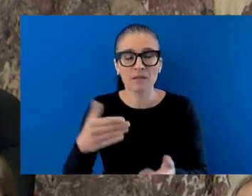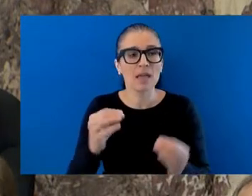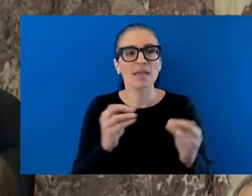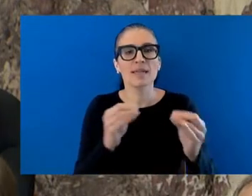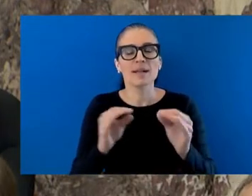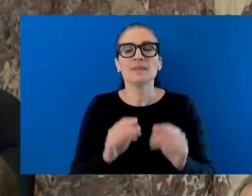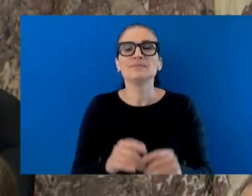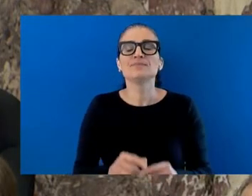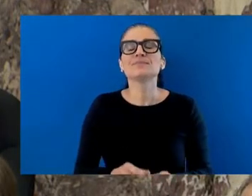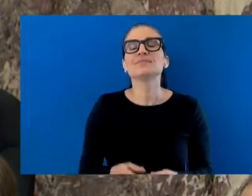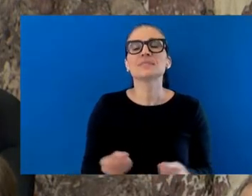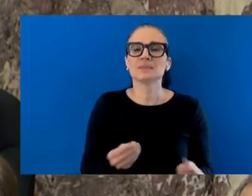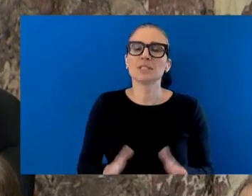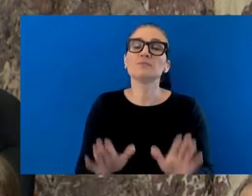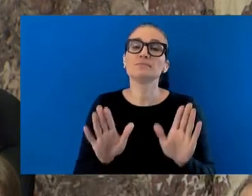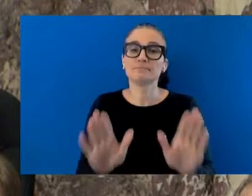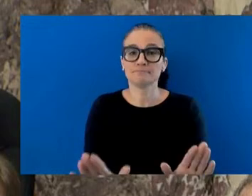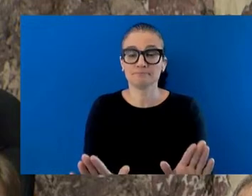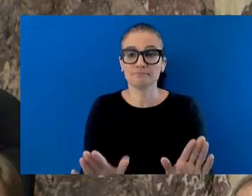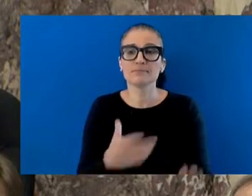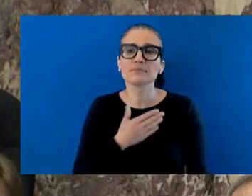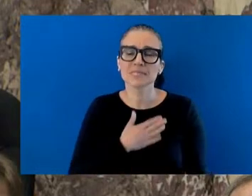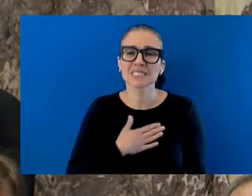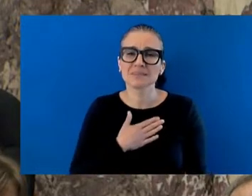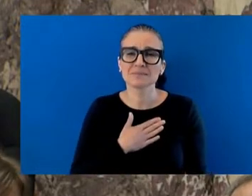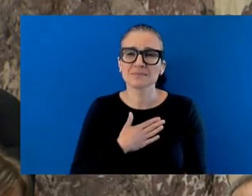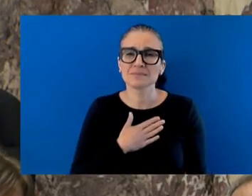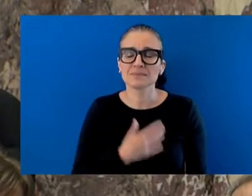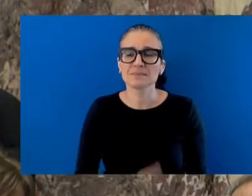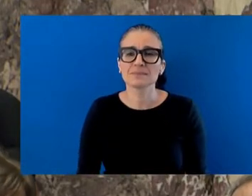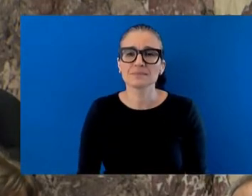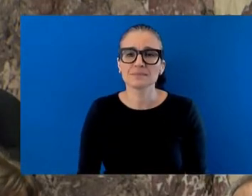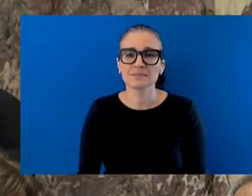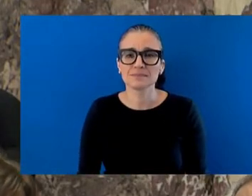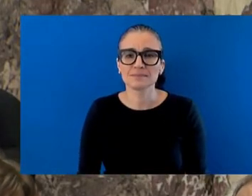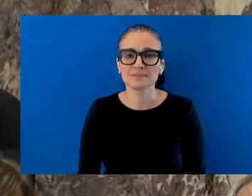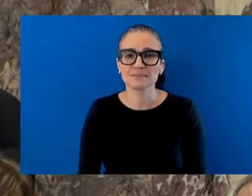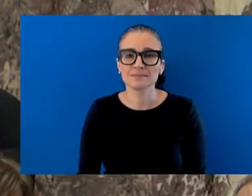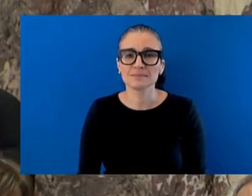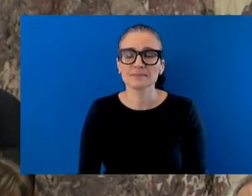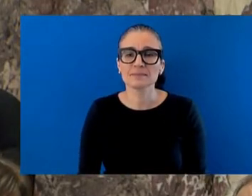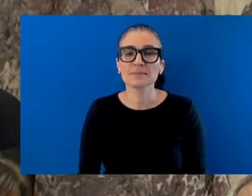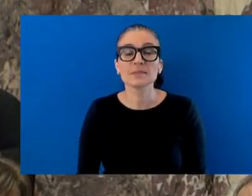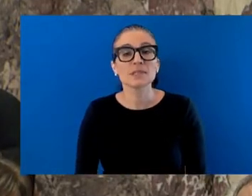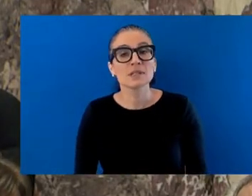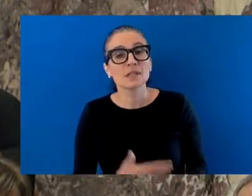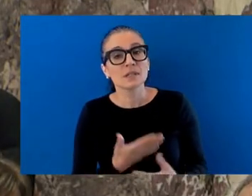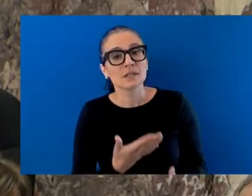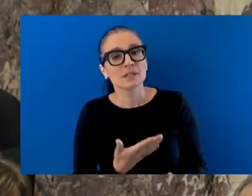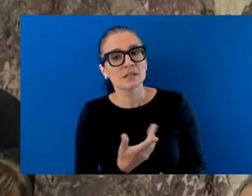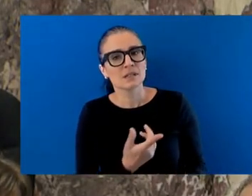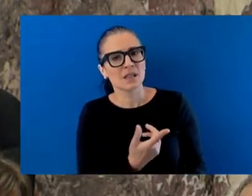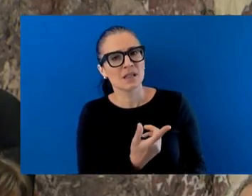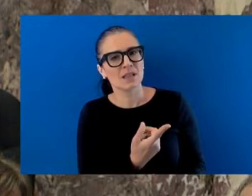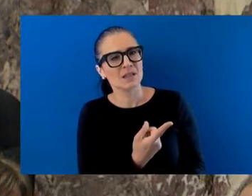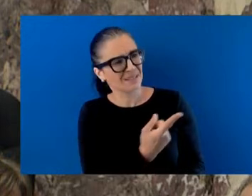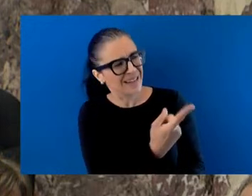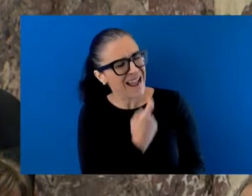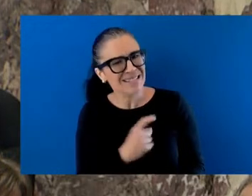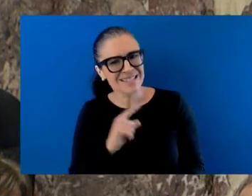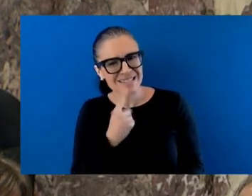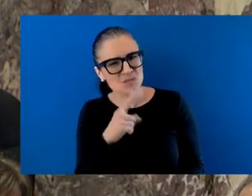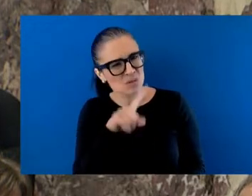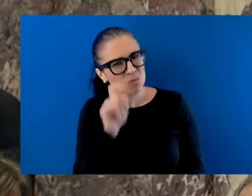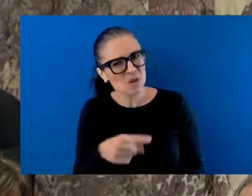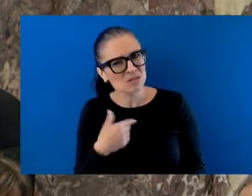please. You know, they ask a question that's an extremely serious question for nurses, the ones I talk to. And, Honourable Speaker, they can